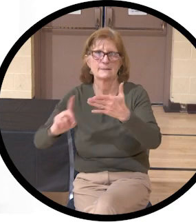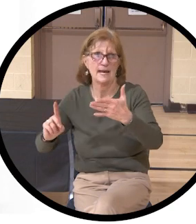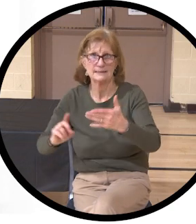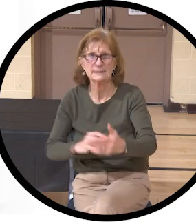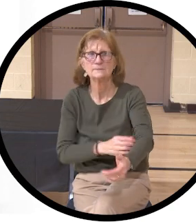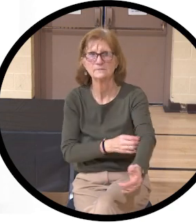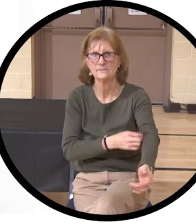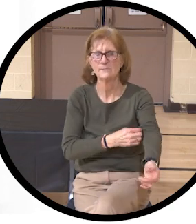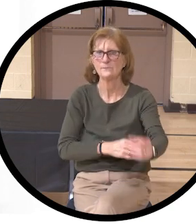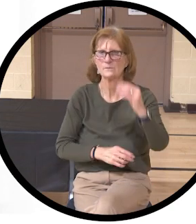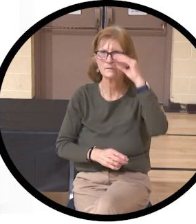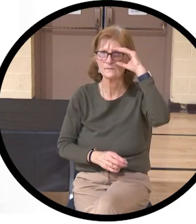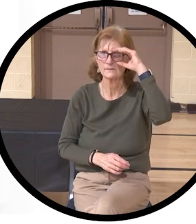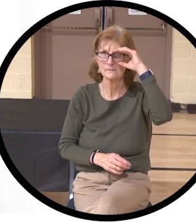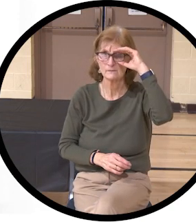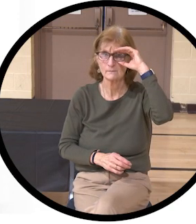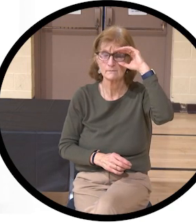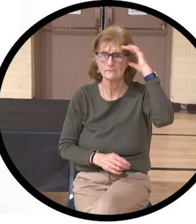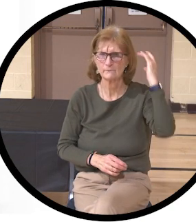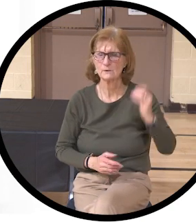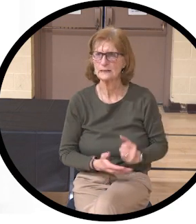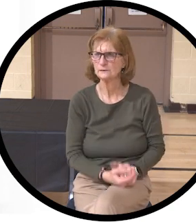otherwise.